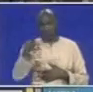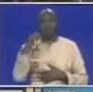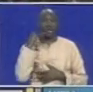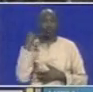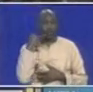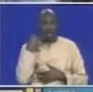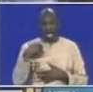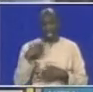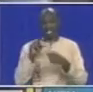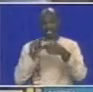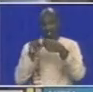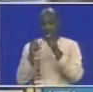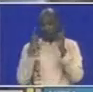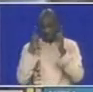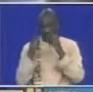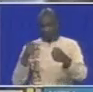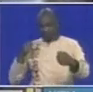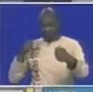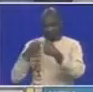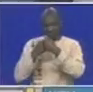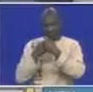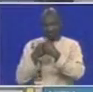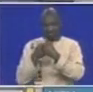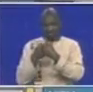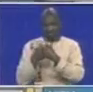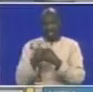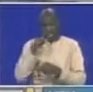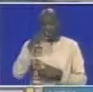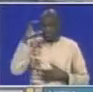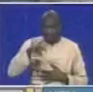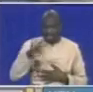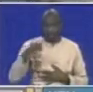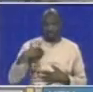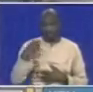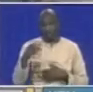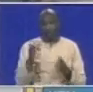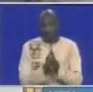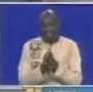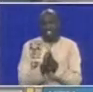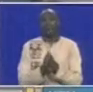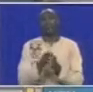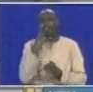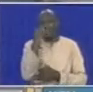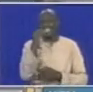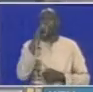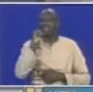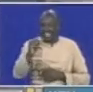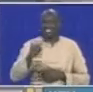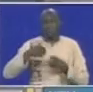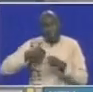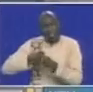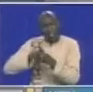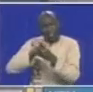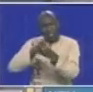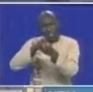opposite direction. They collided head-on. Na hiyo gali ya matatu ikawa imekokotwa kama mita 40 kutoka pahali zilikutana kwa impact.